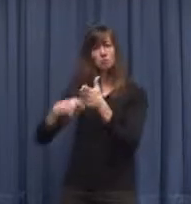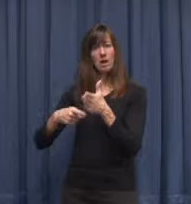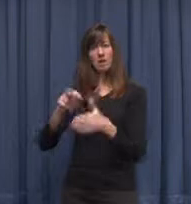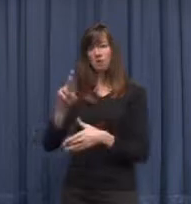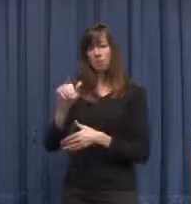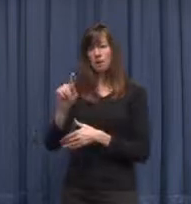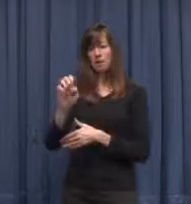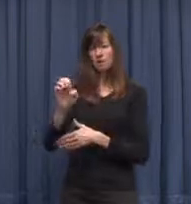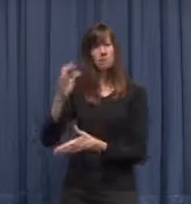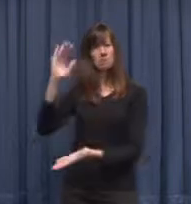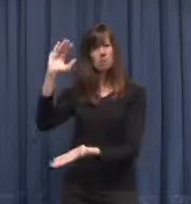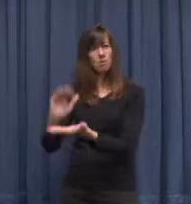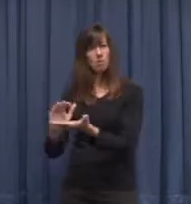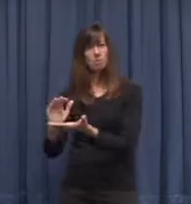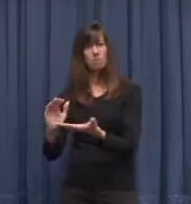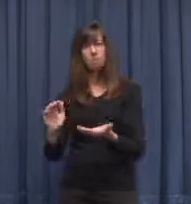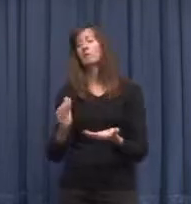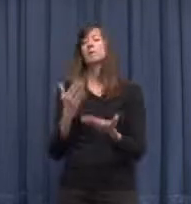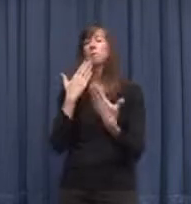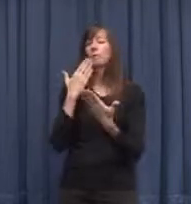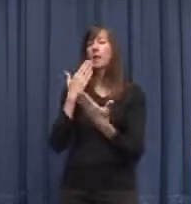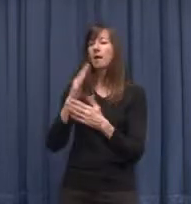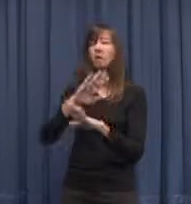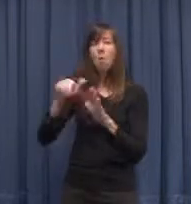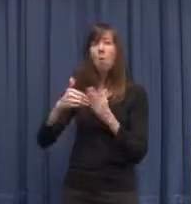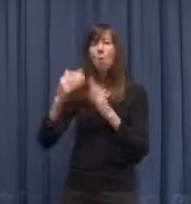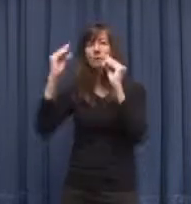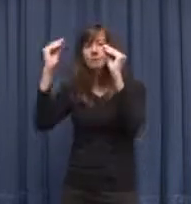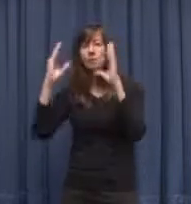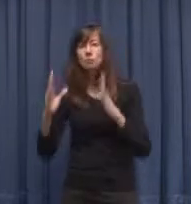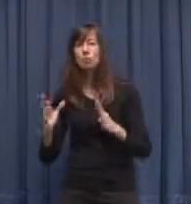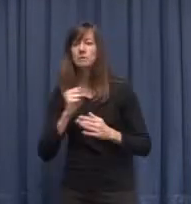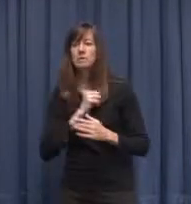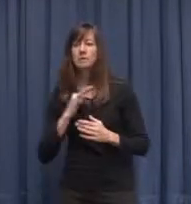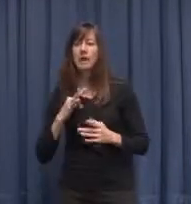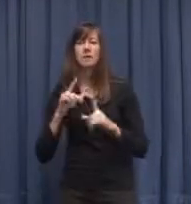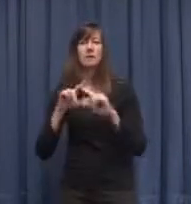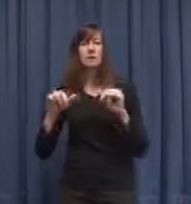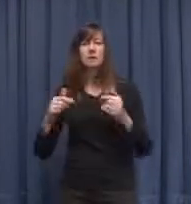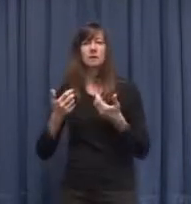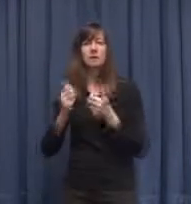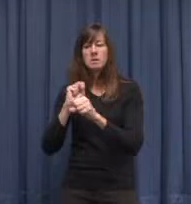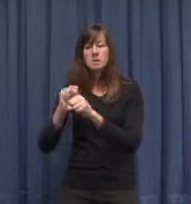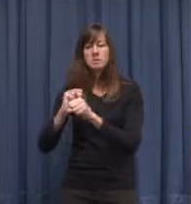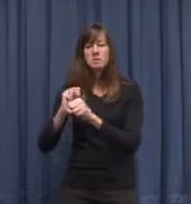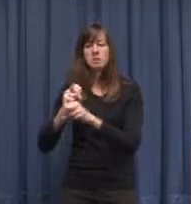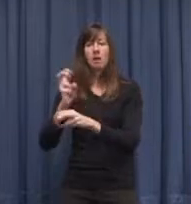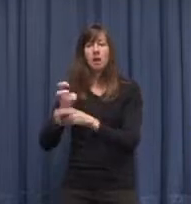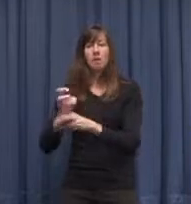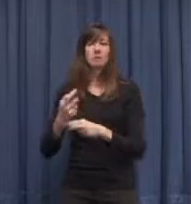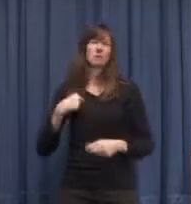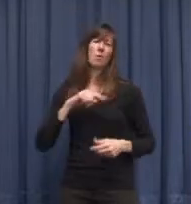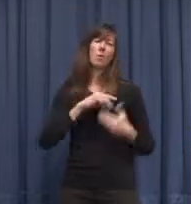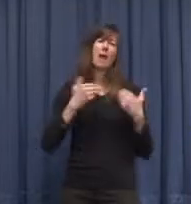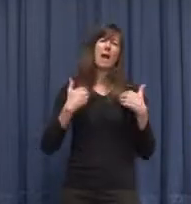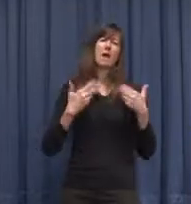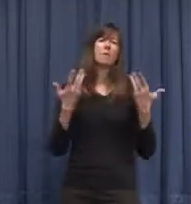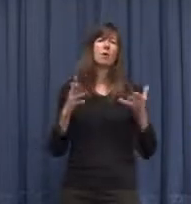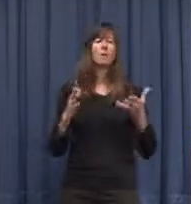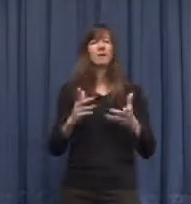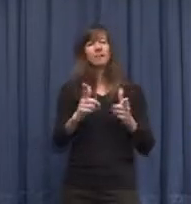are making that part of this work. But we have our school rapid response plan in place. We have